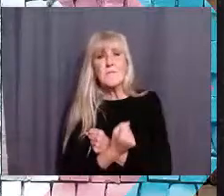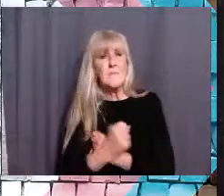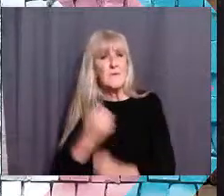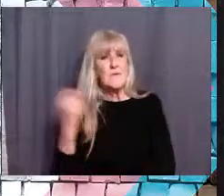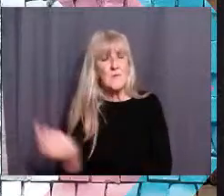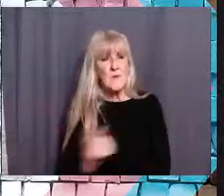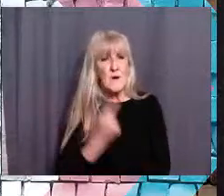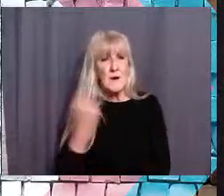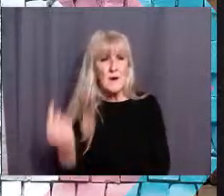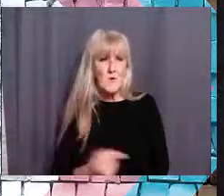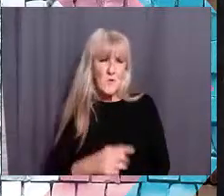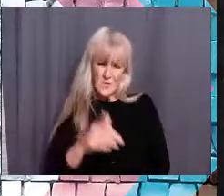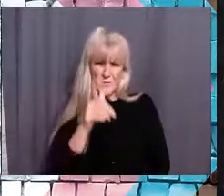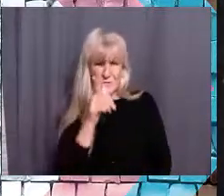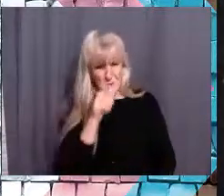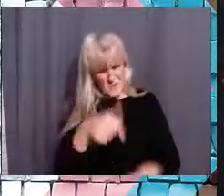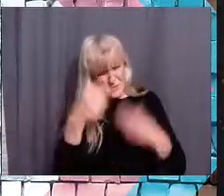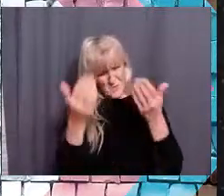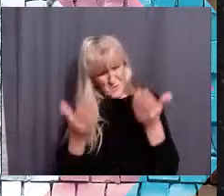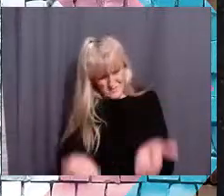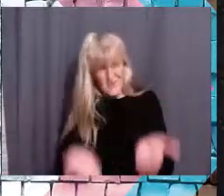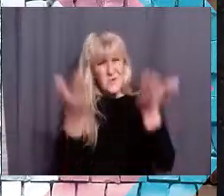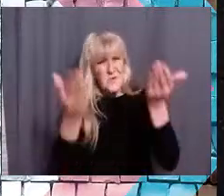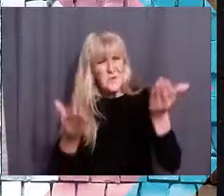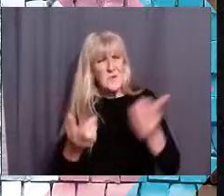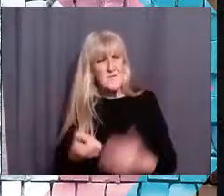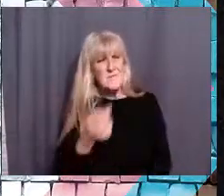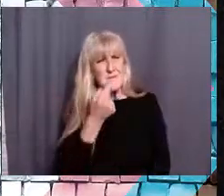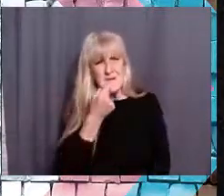who are you to say